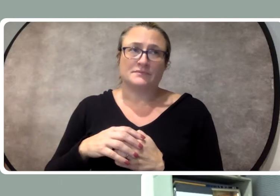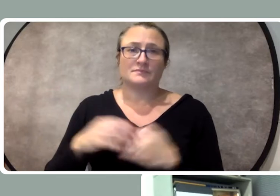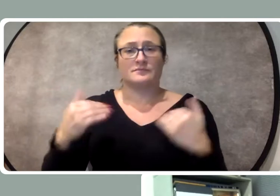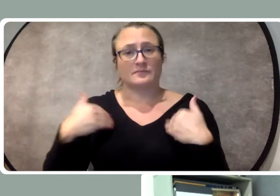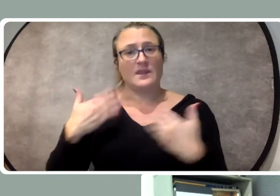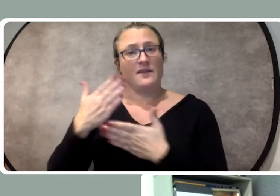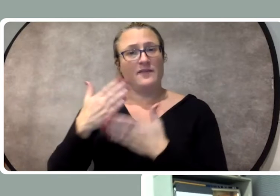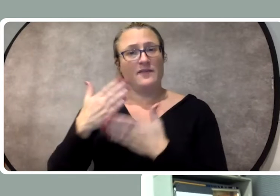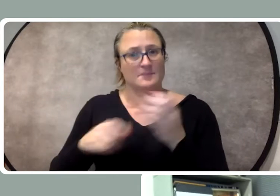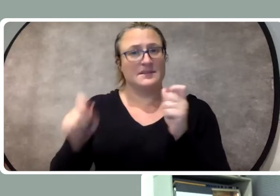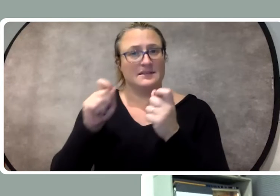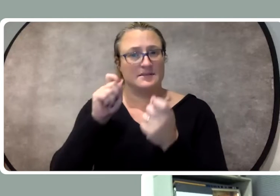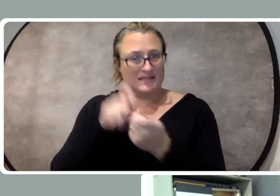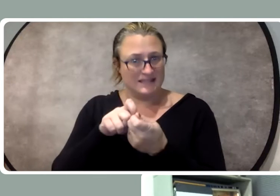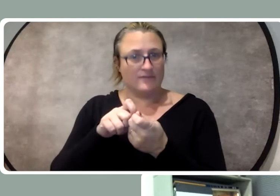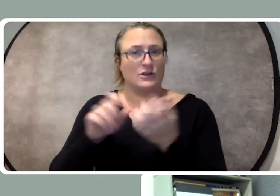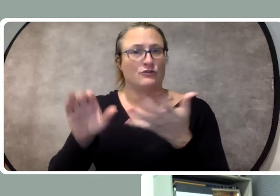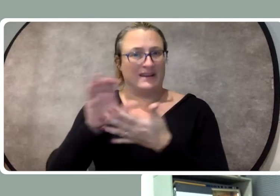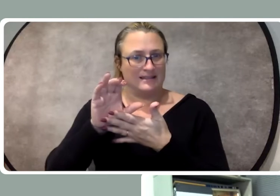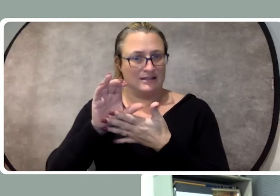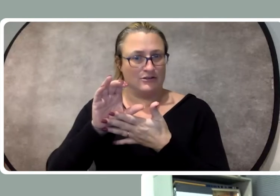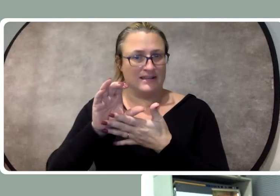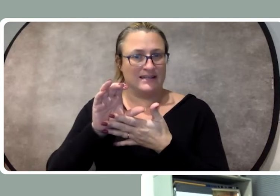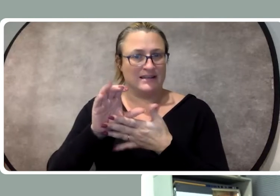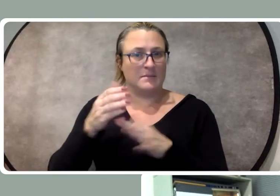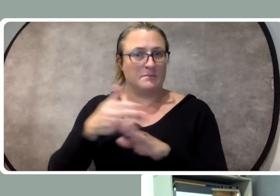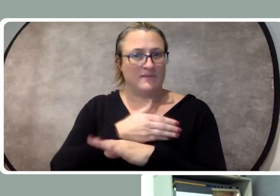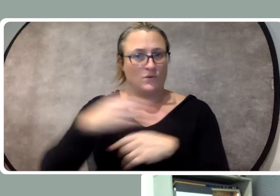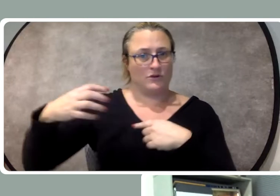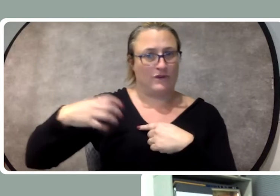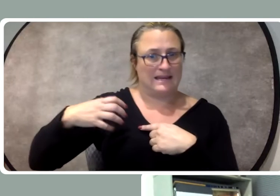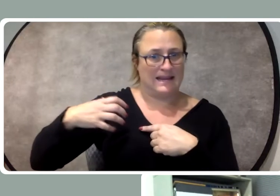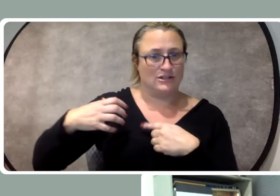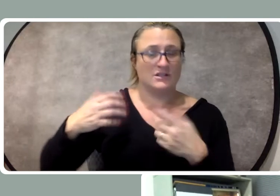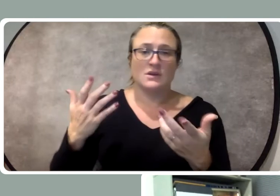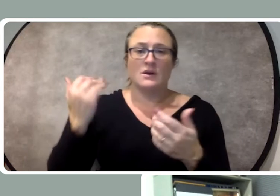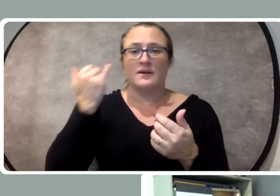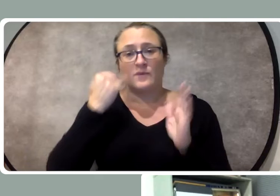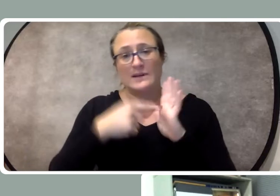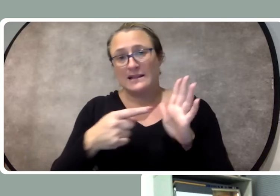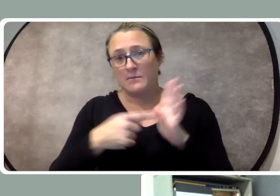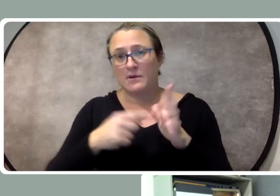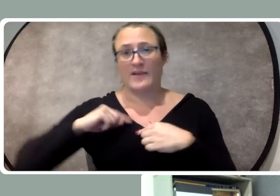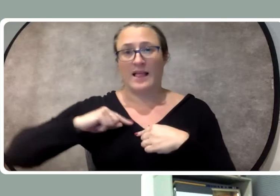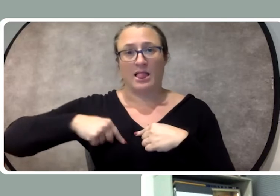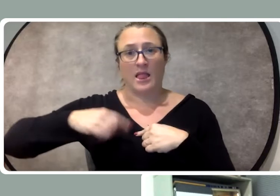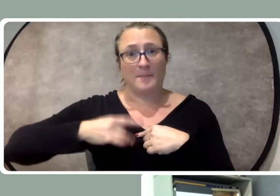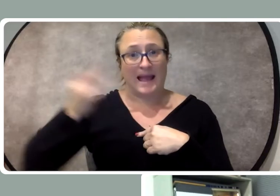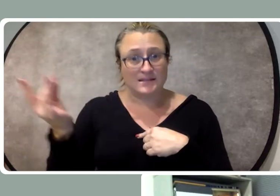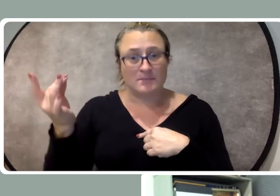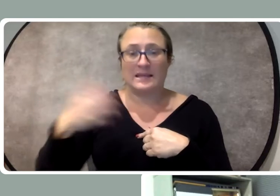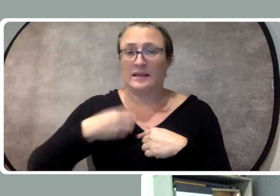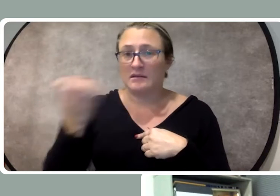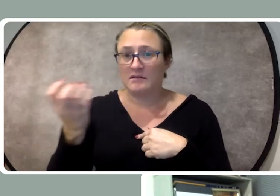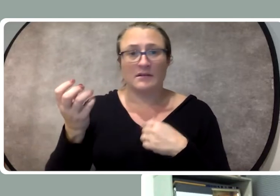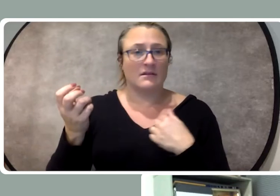specific criteria for receiving radiation. So in general, if a woman has a lumpectomy, or